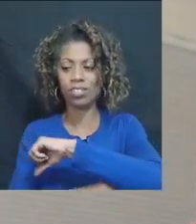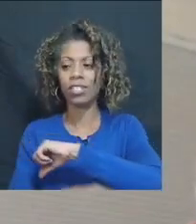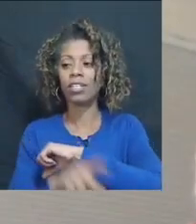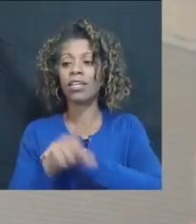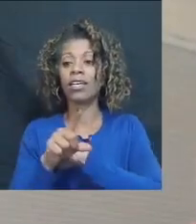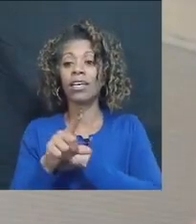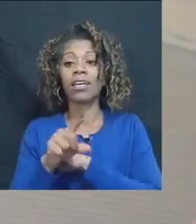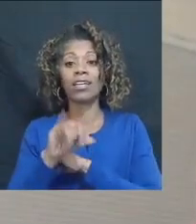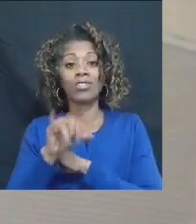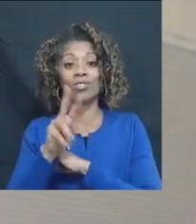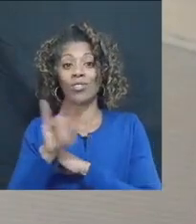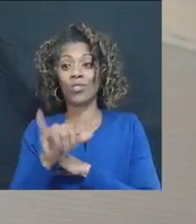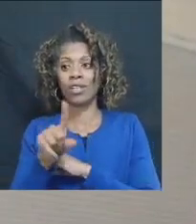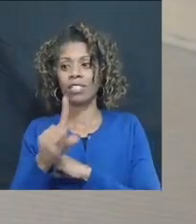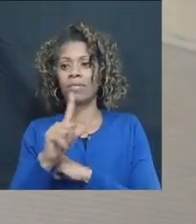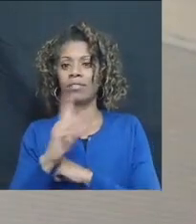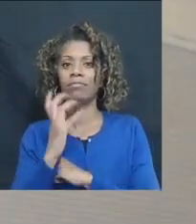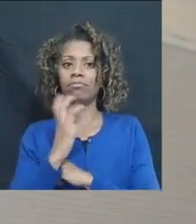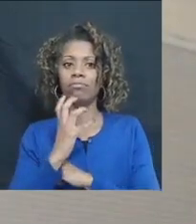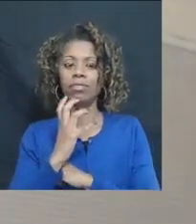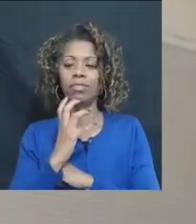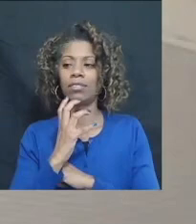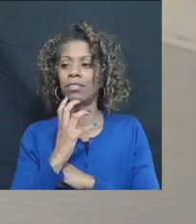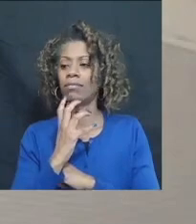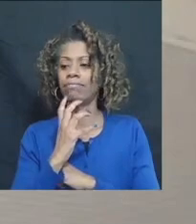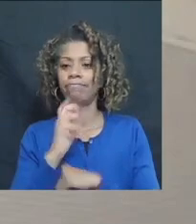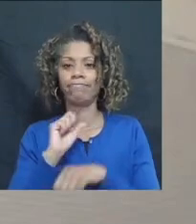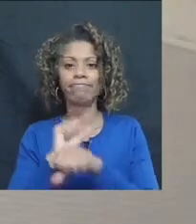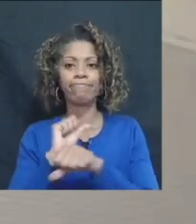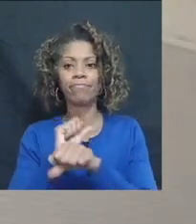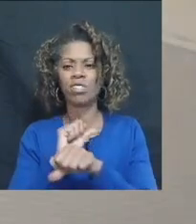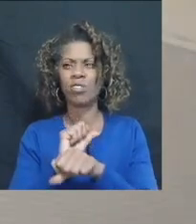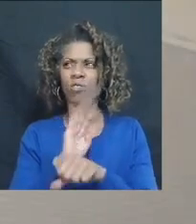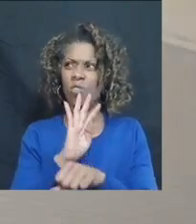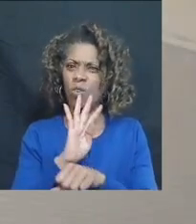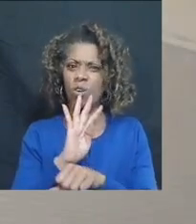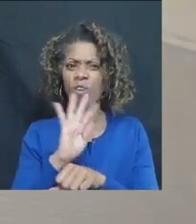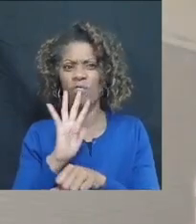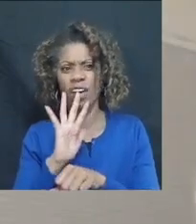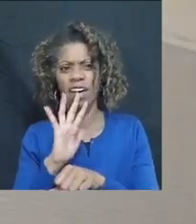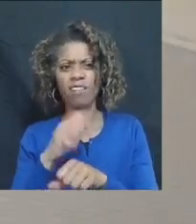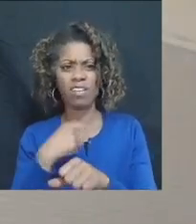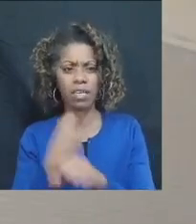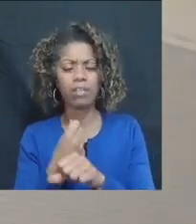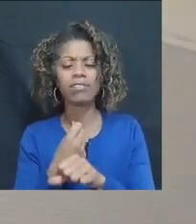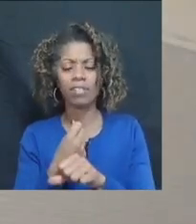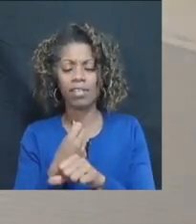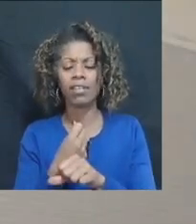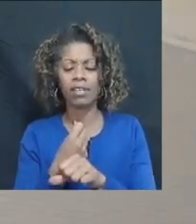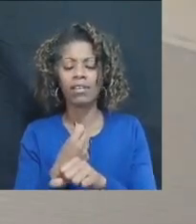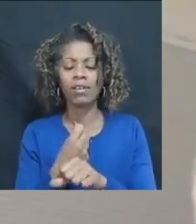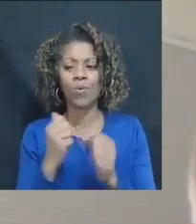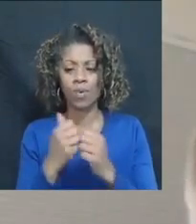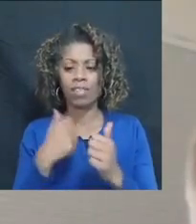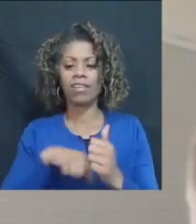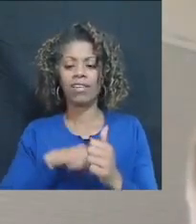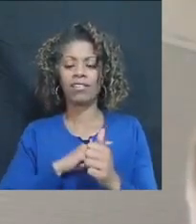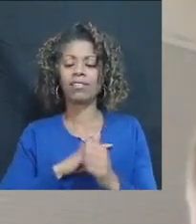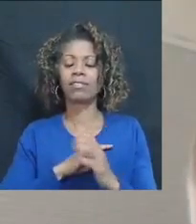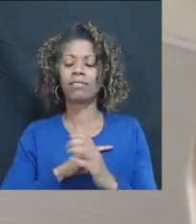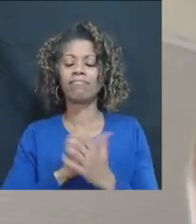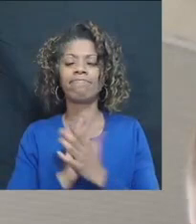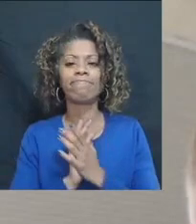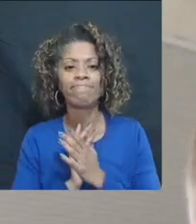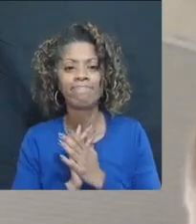amazing work in the 4.5, almost 5 years that she has been with us at the foundation. Really, as we've been in